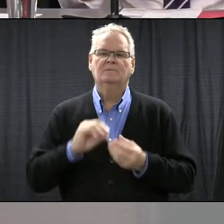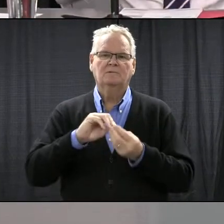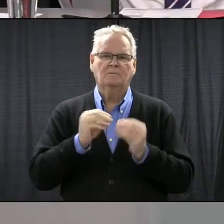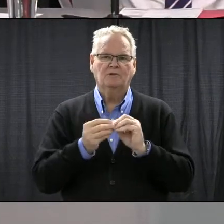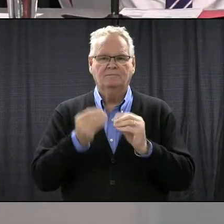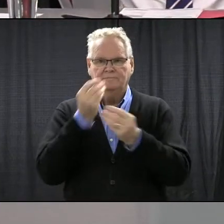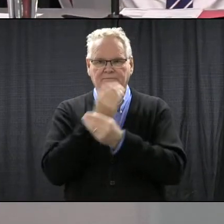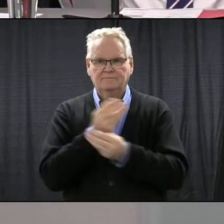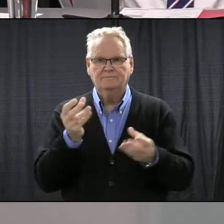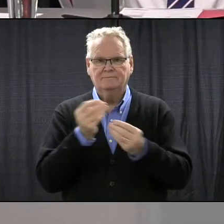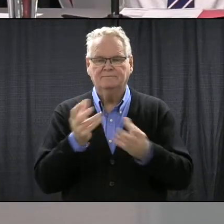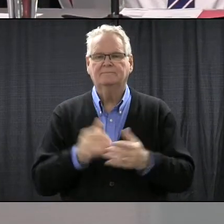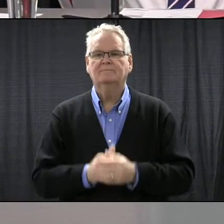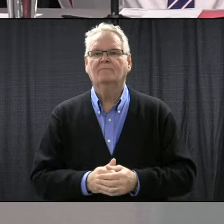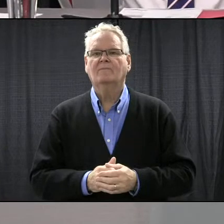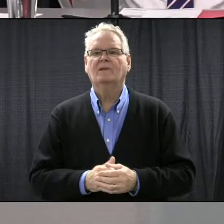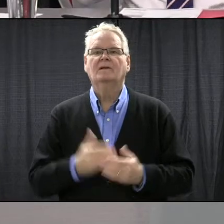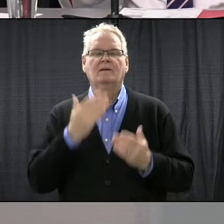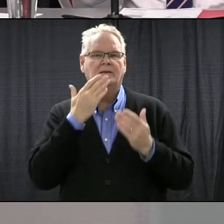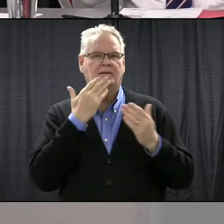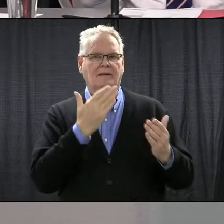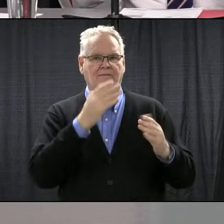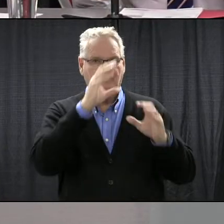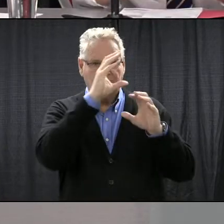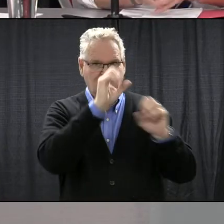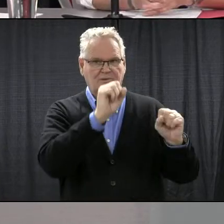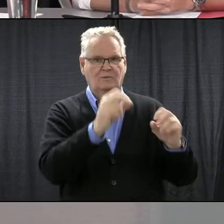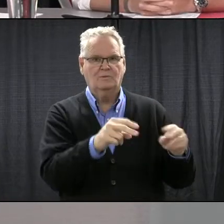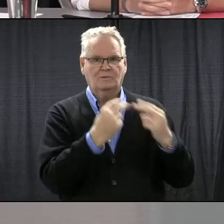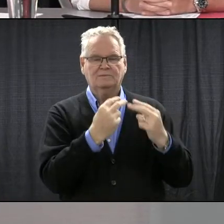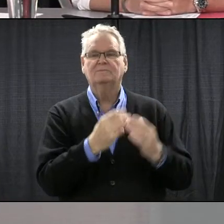Thank you, Premier. Good afternoon, everyone. Thanks for joining us here today.